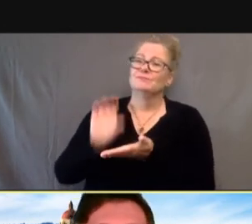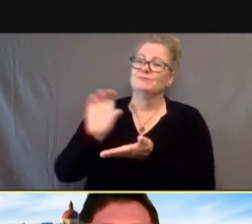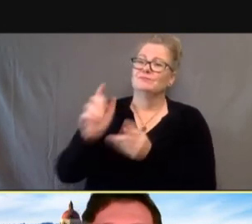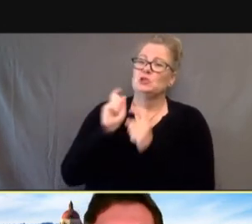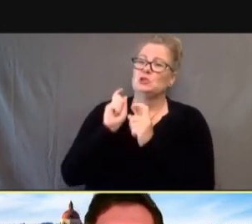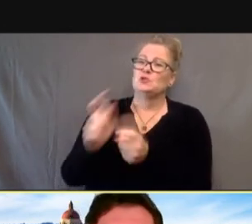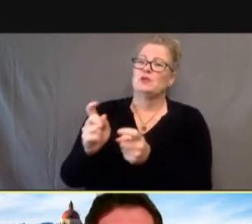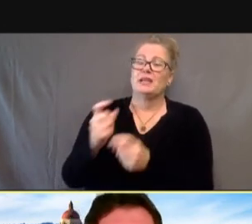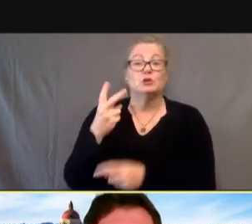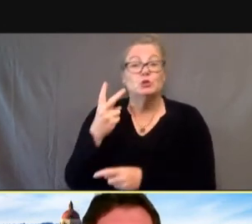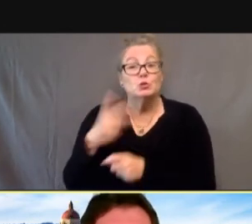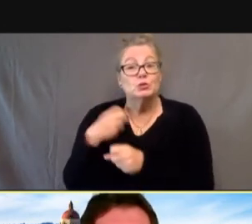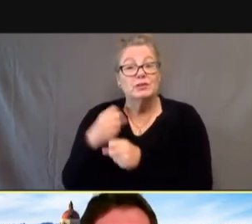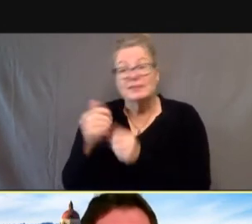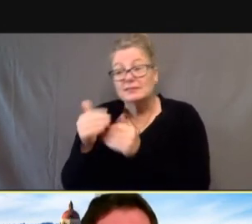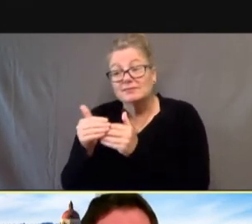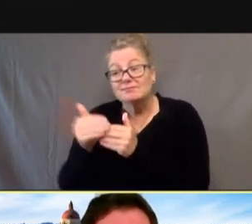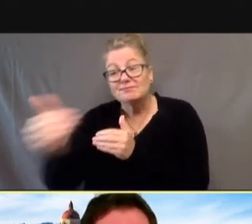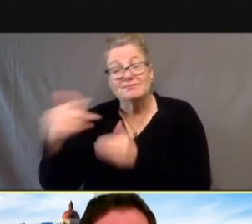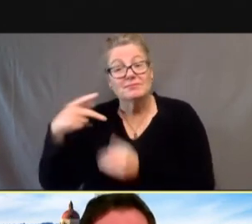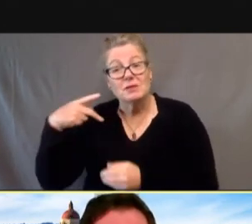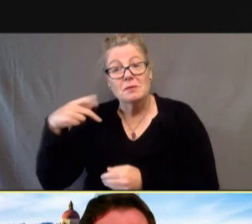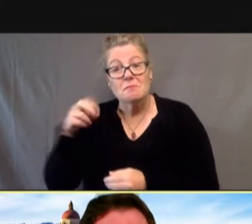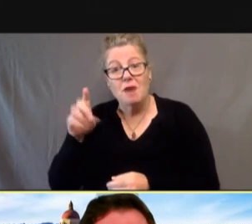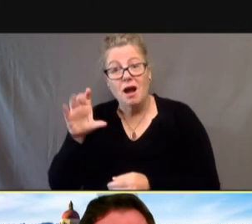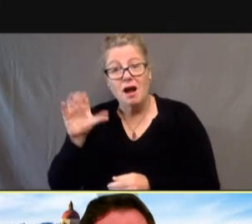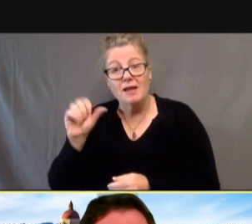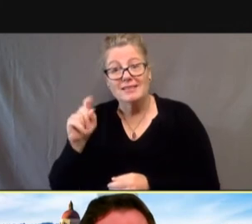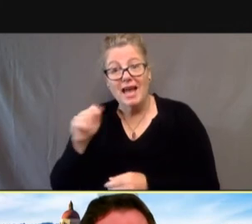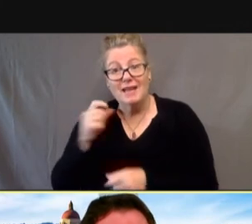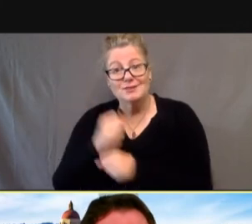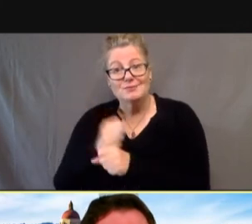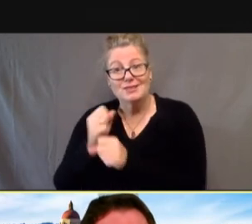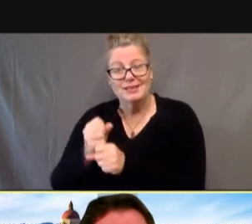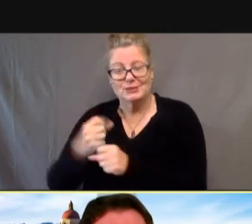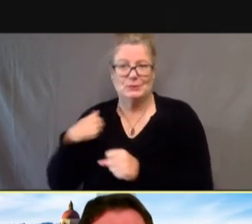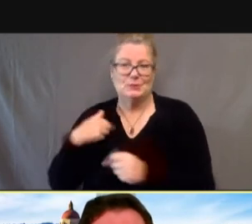of podcast production. So we're very excited about that.